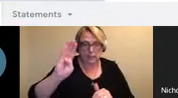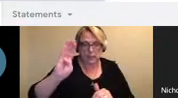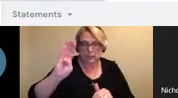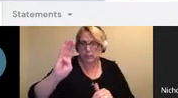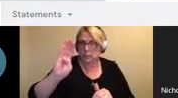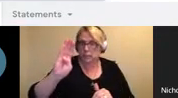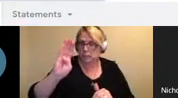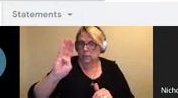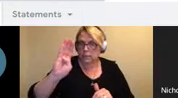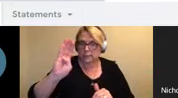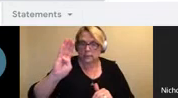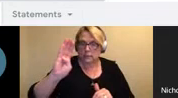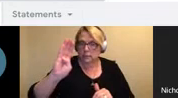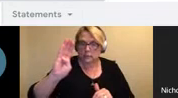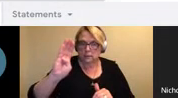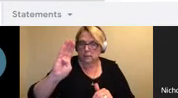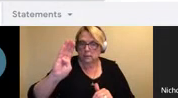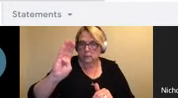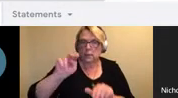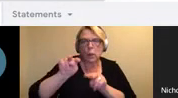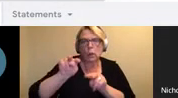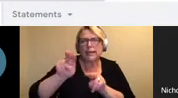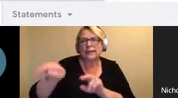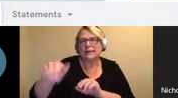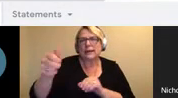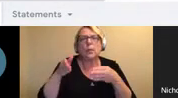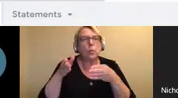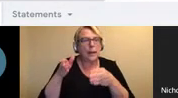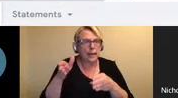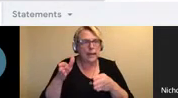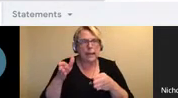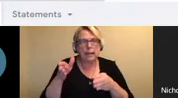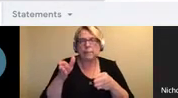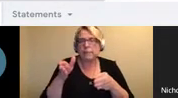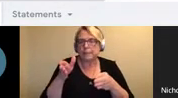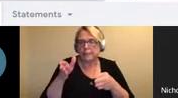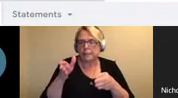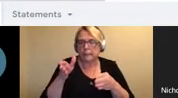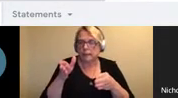So just looking at it in a different way,